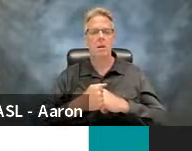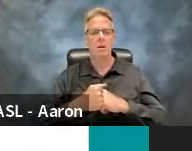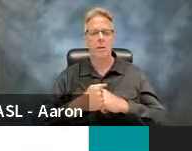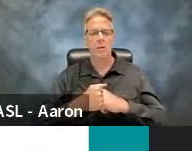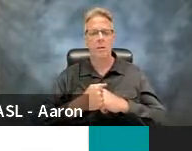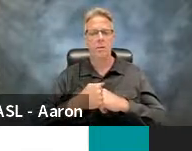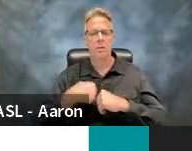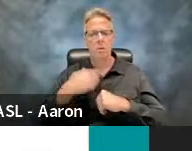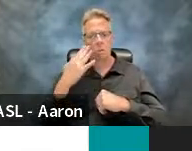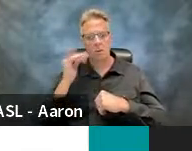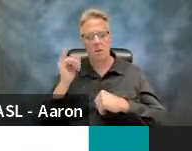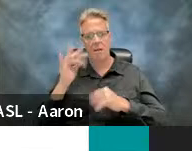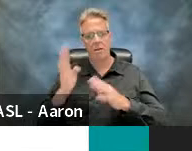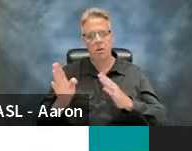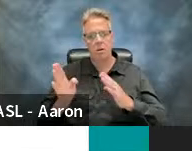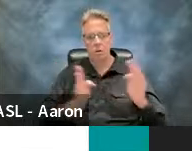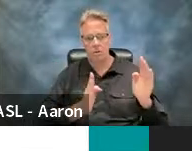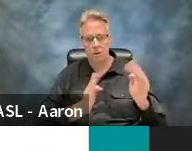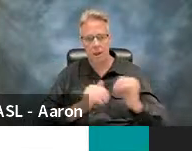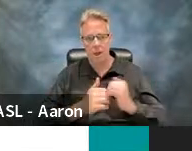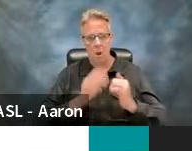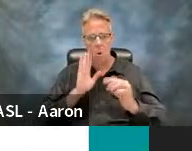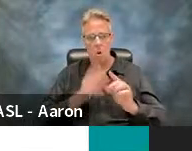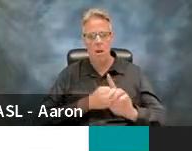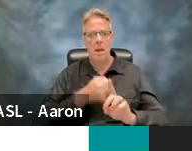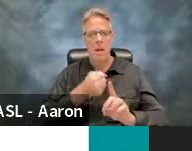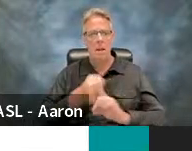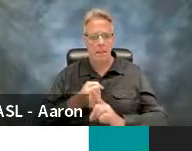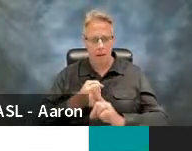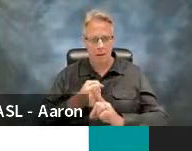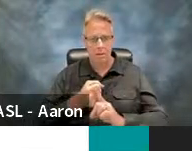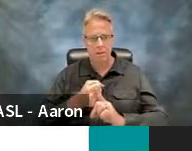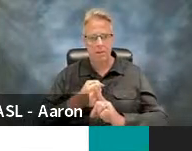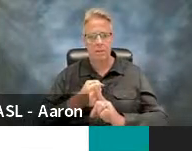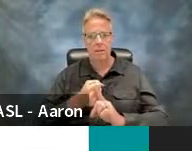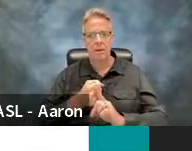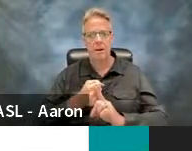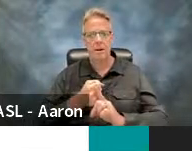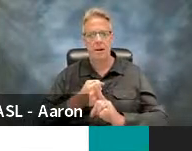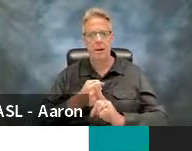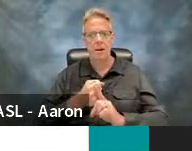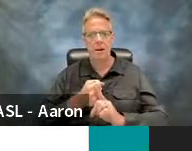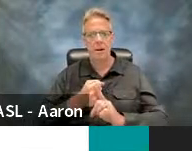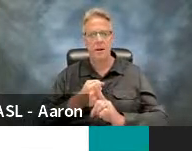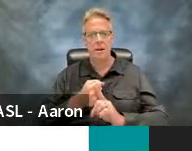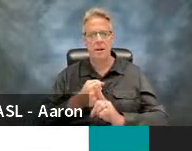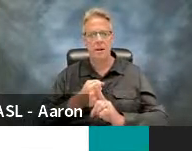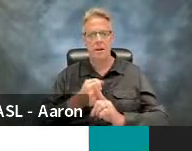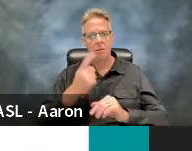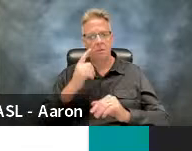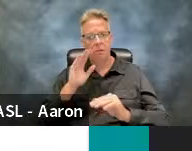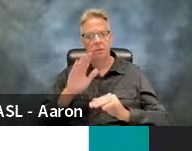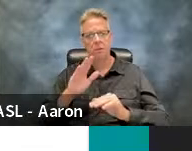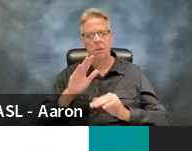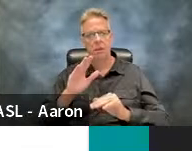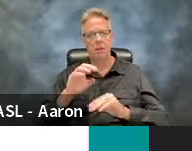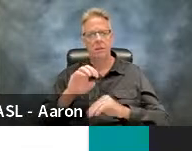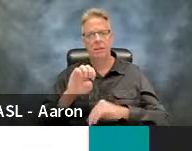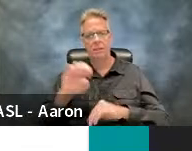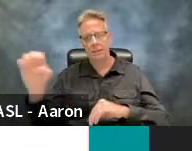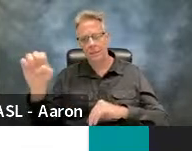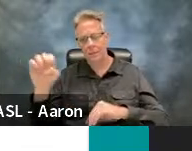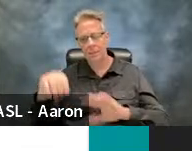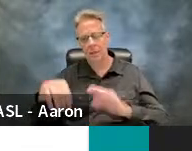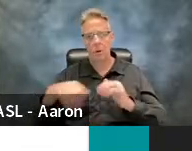a shifted option might impact, have different impacts to right away on the east side versus the west